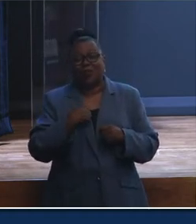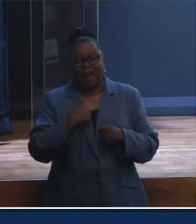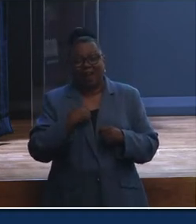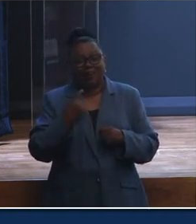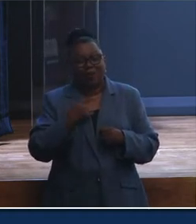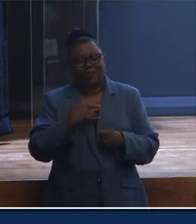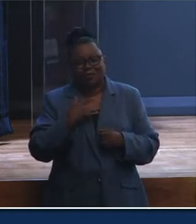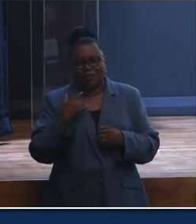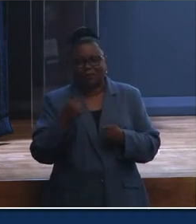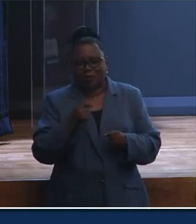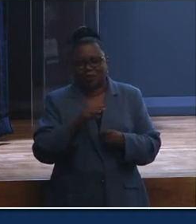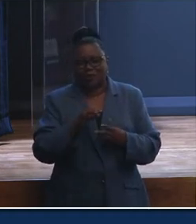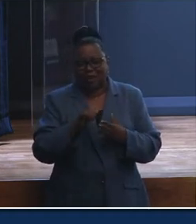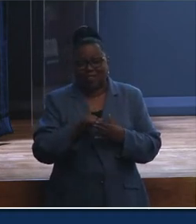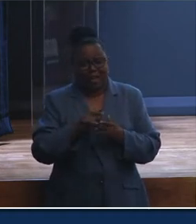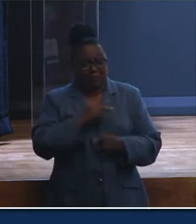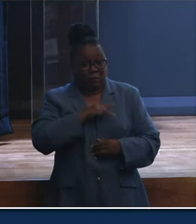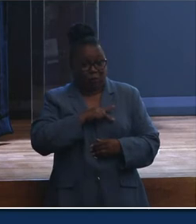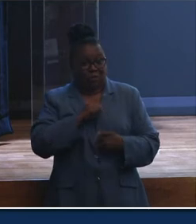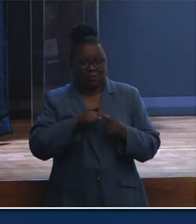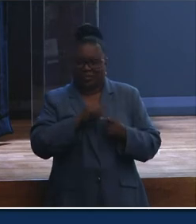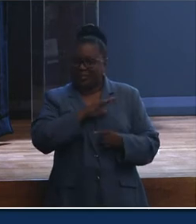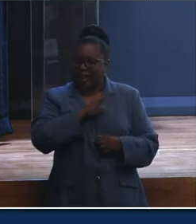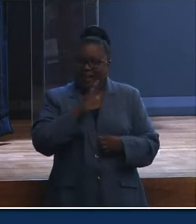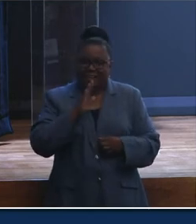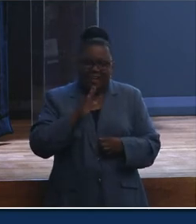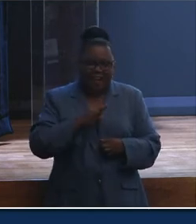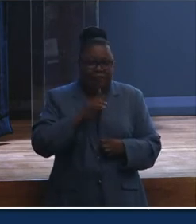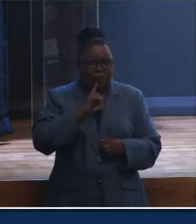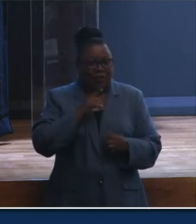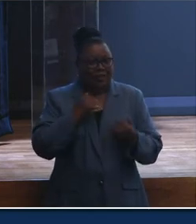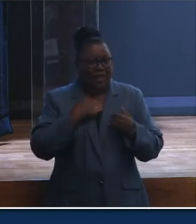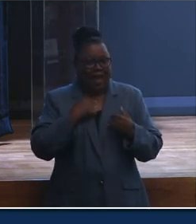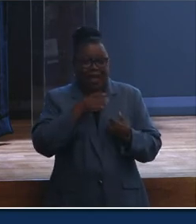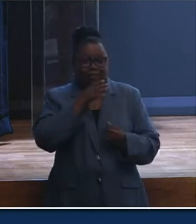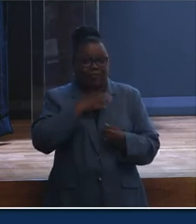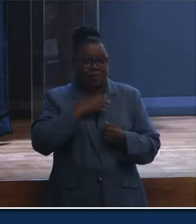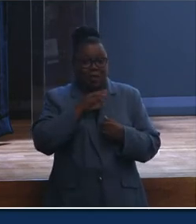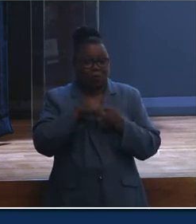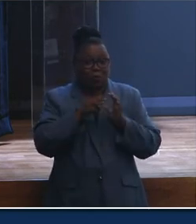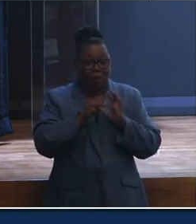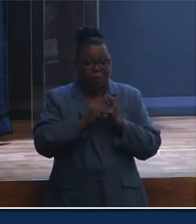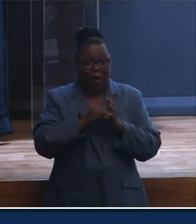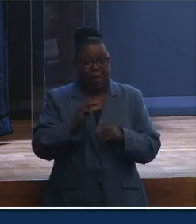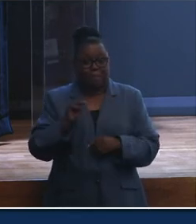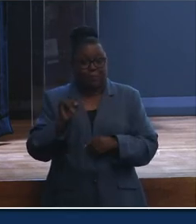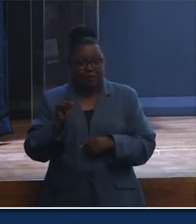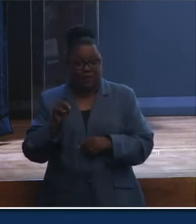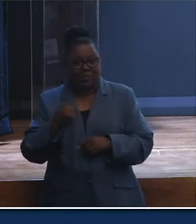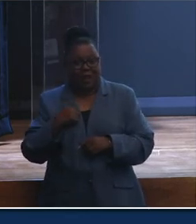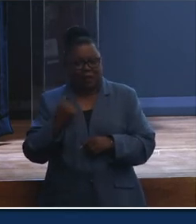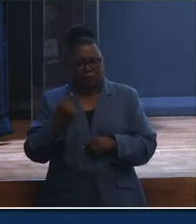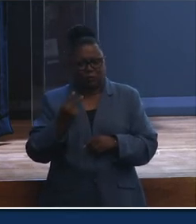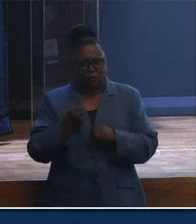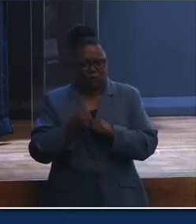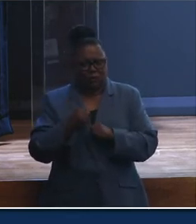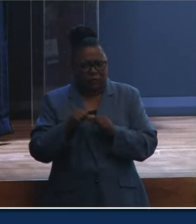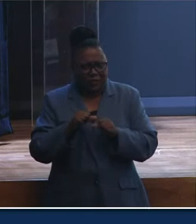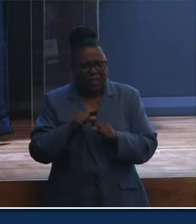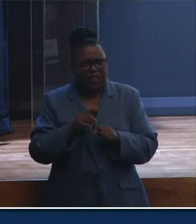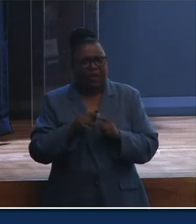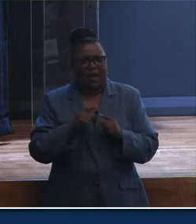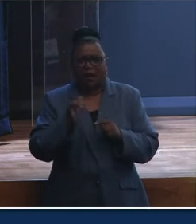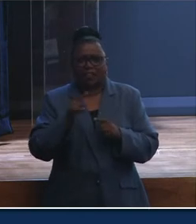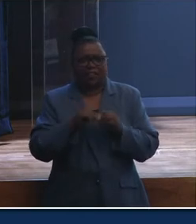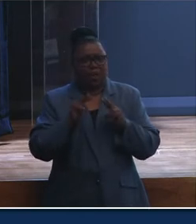I've always felt strongly about that personally because I never really had female role models. Muffet and I are within a couple years of each other. And, you